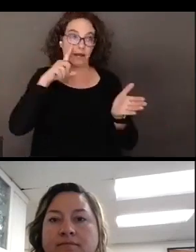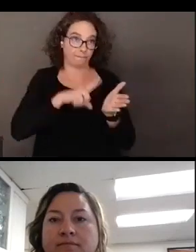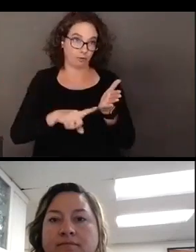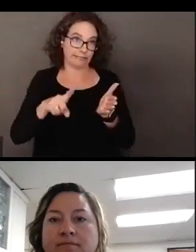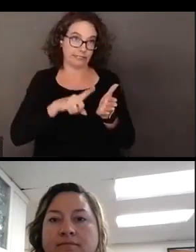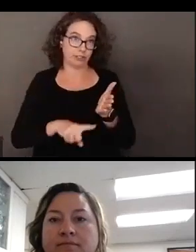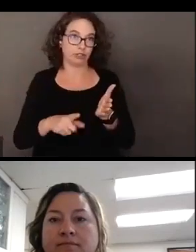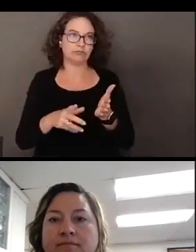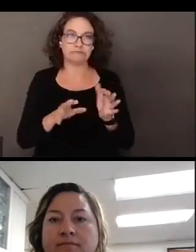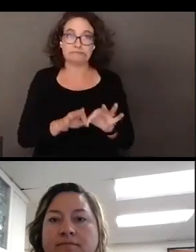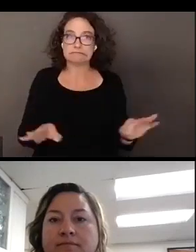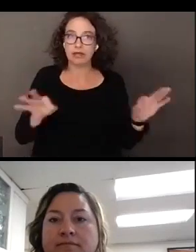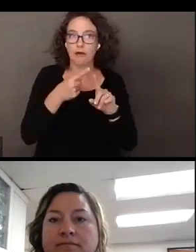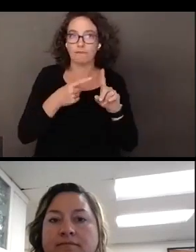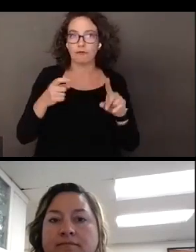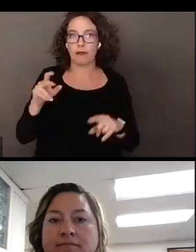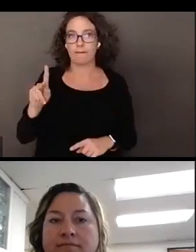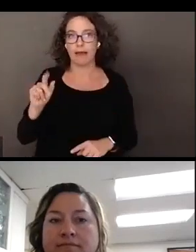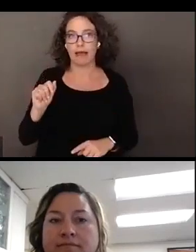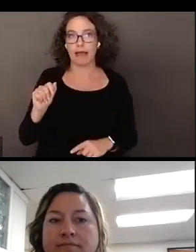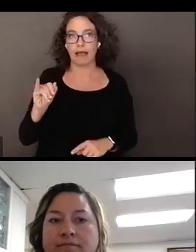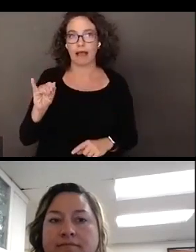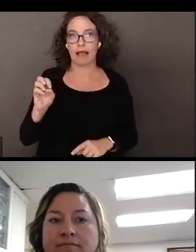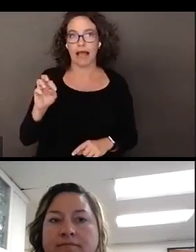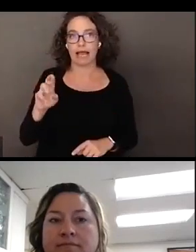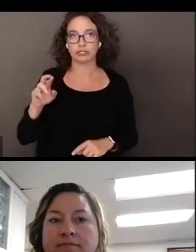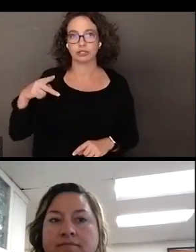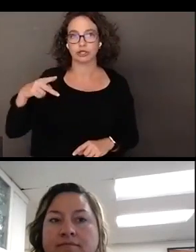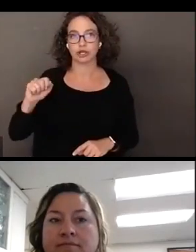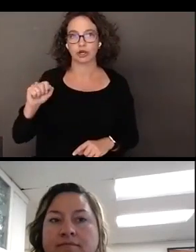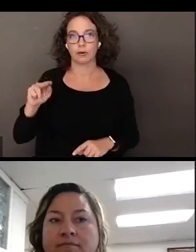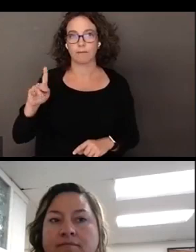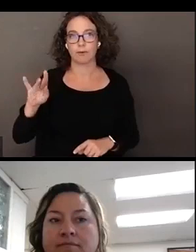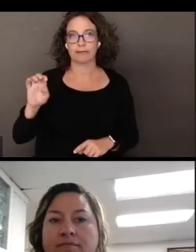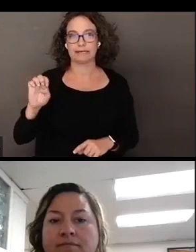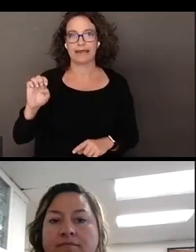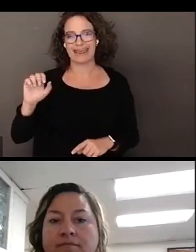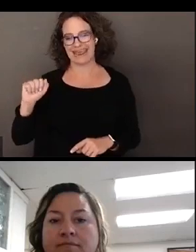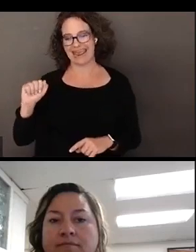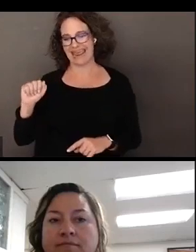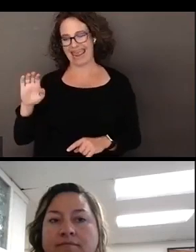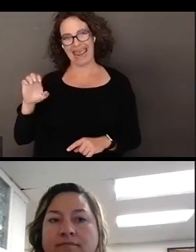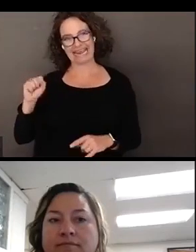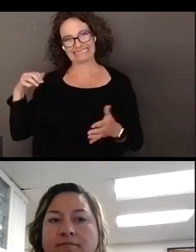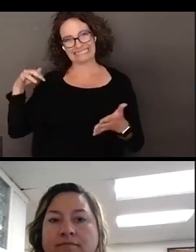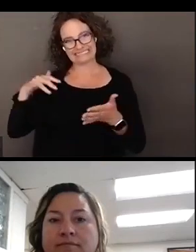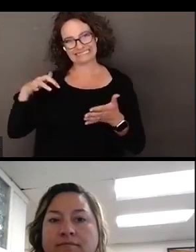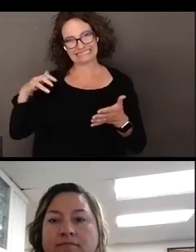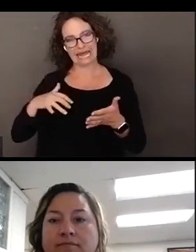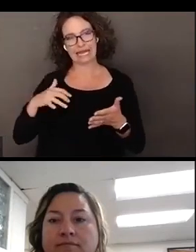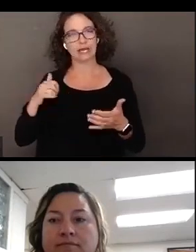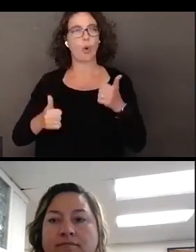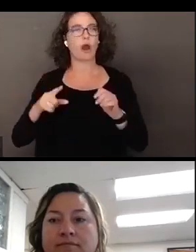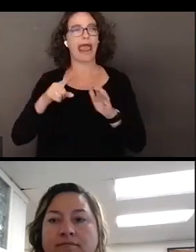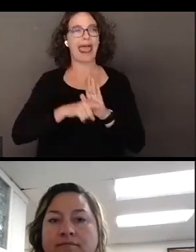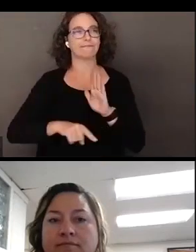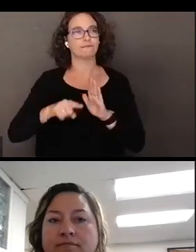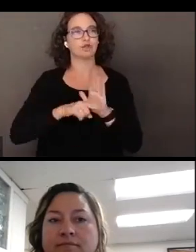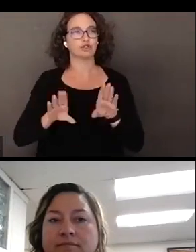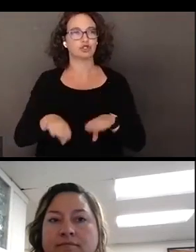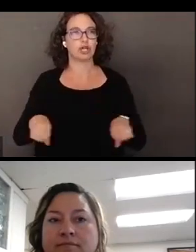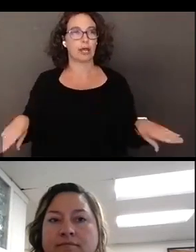substantial comes from the Kaiser Permanente and Center for Disease Control, the ACEs study, or adverse childhood experiences, looking